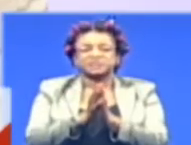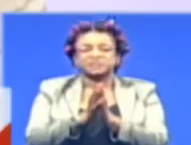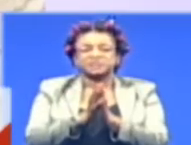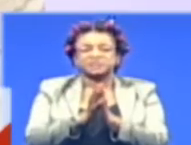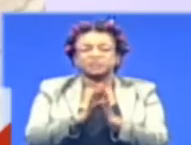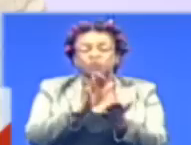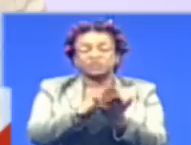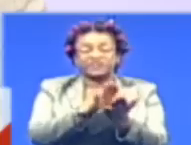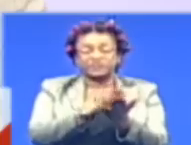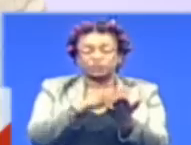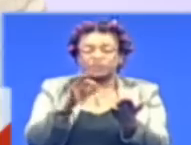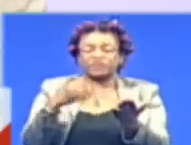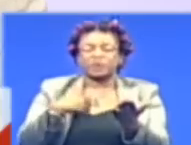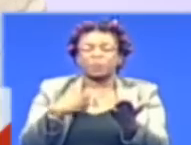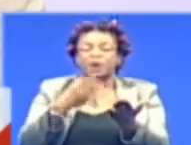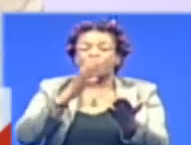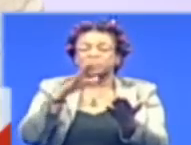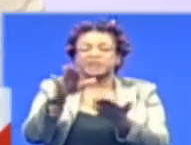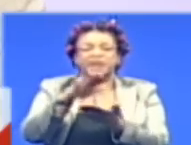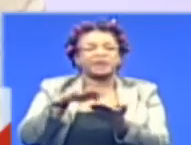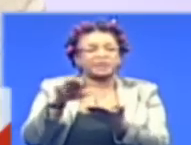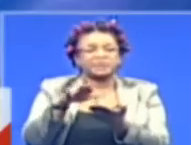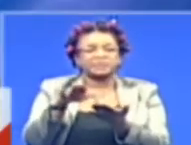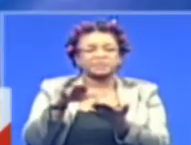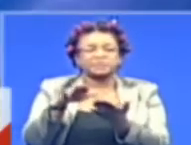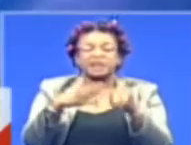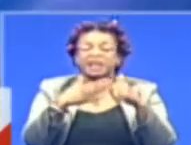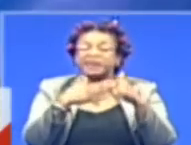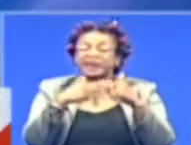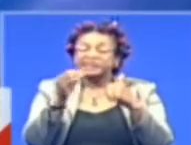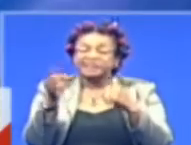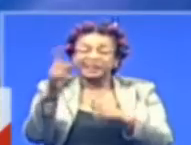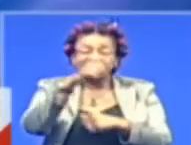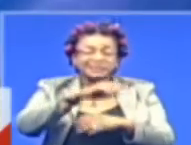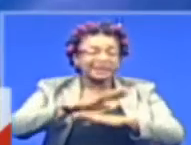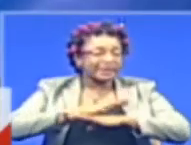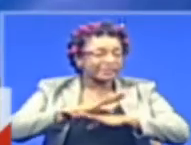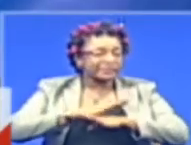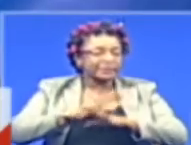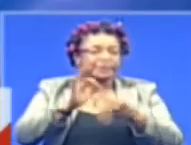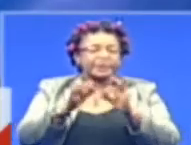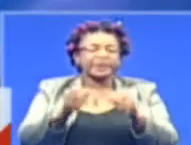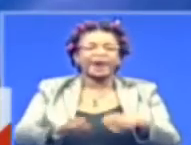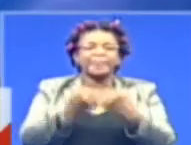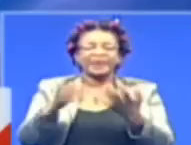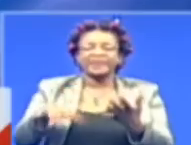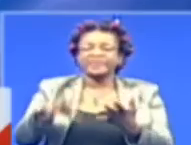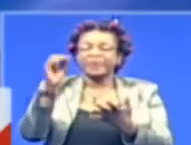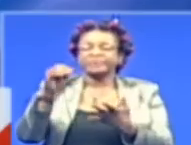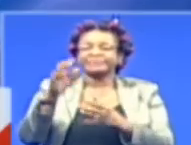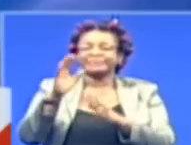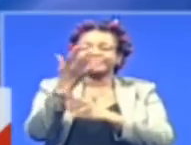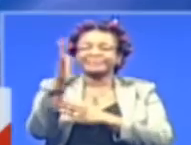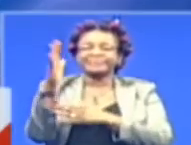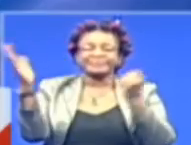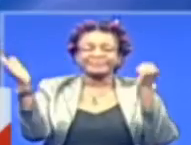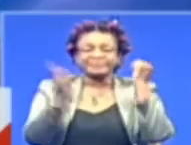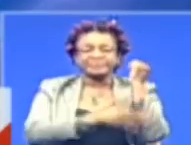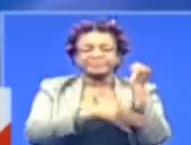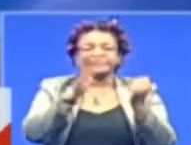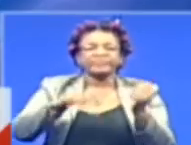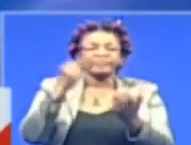conservation of our water towers. Two questions. Is 90 days enough? So what if the task force finds out that the forest cover is worse than they believed it